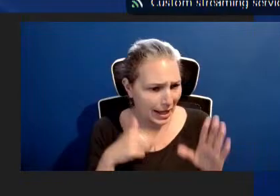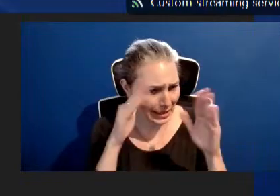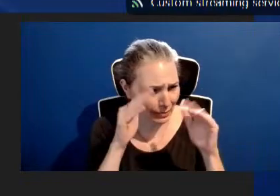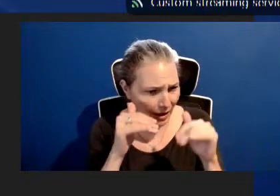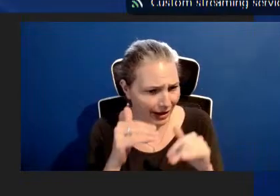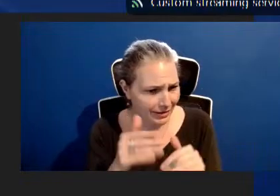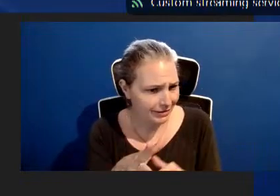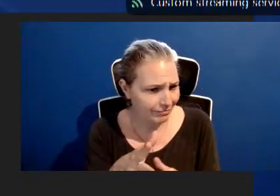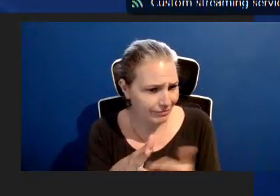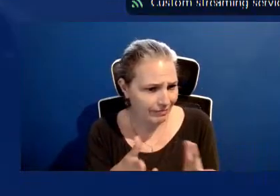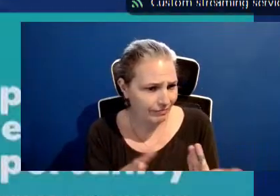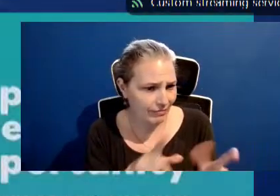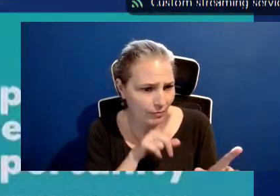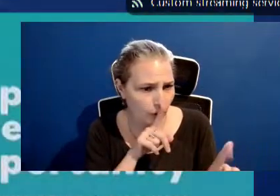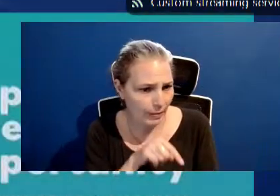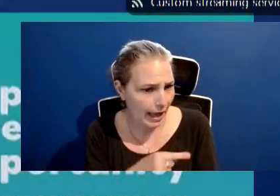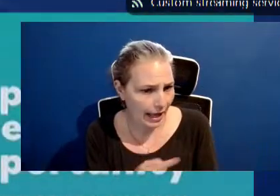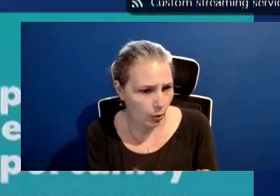back?